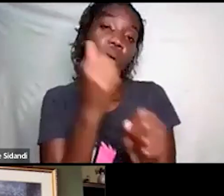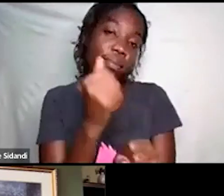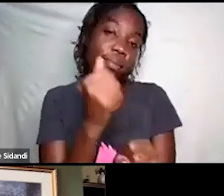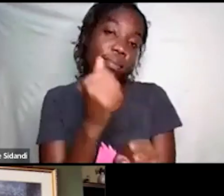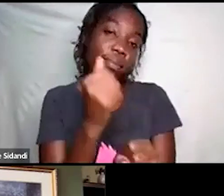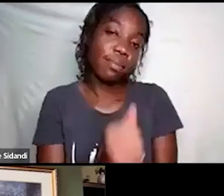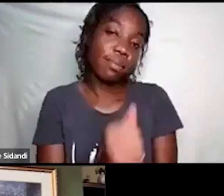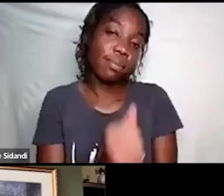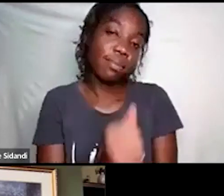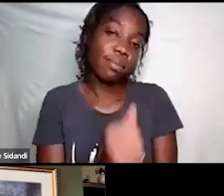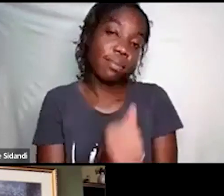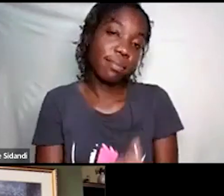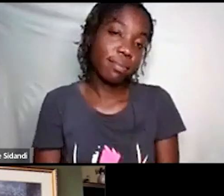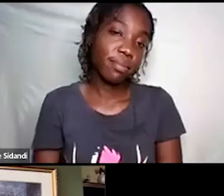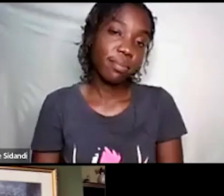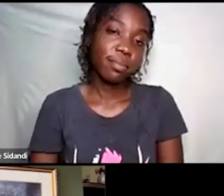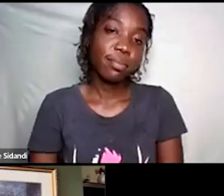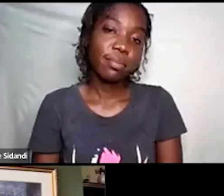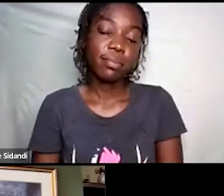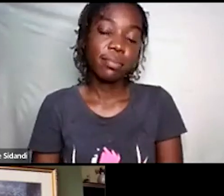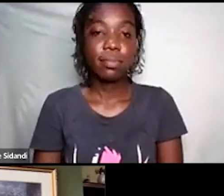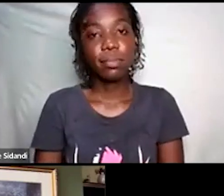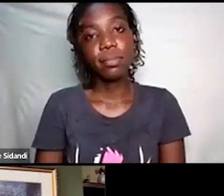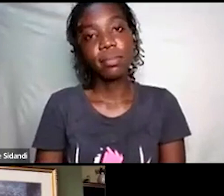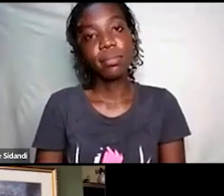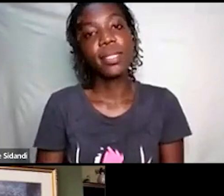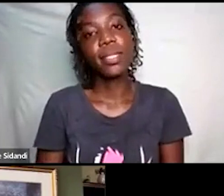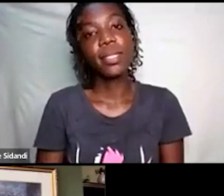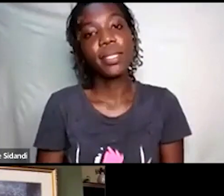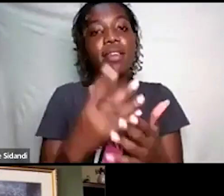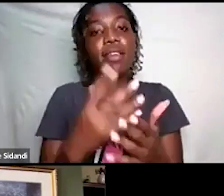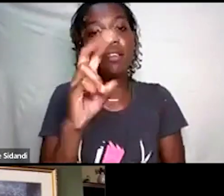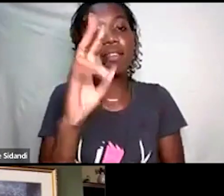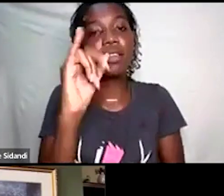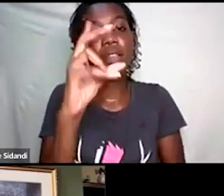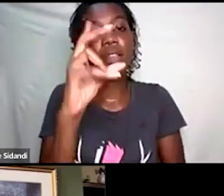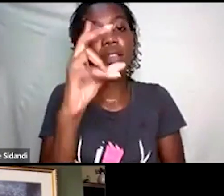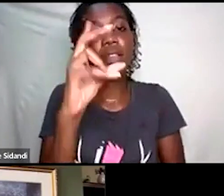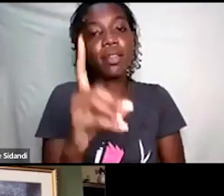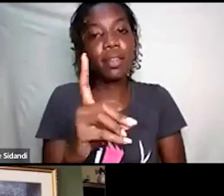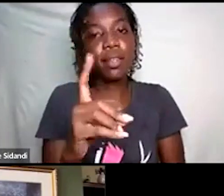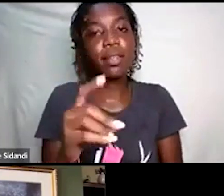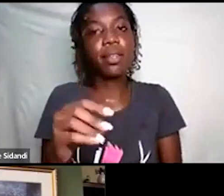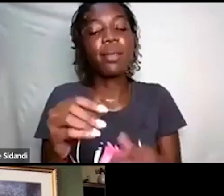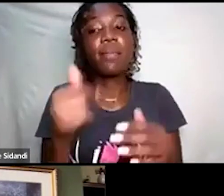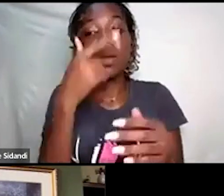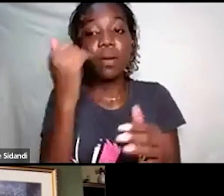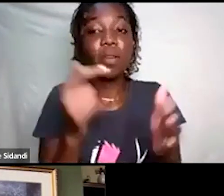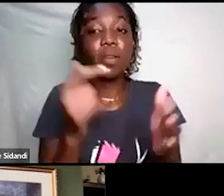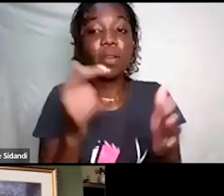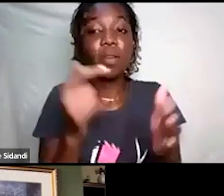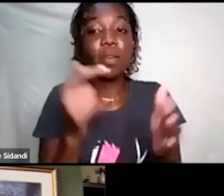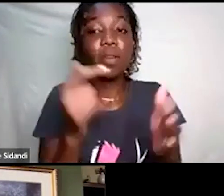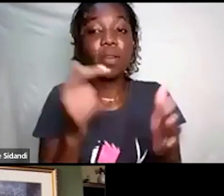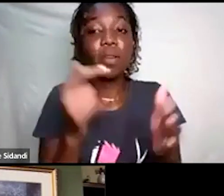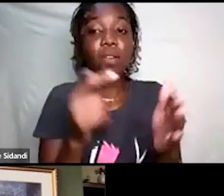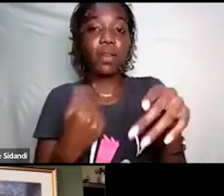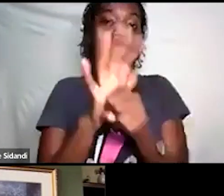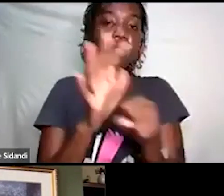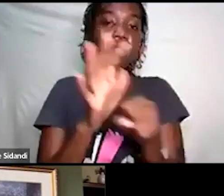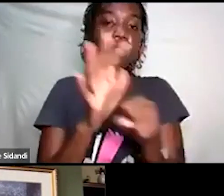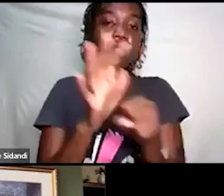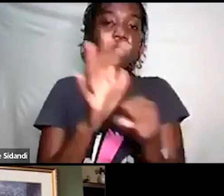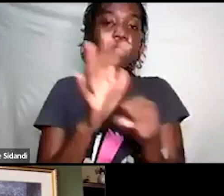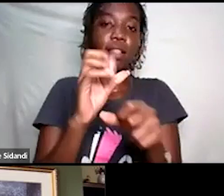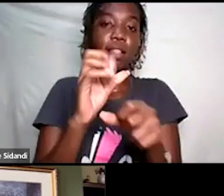Thank you, it's David. better. Yeah. David, thank you very much. In the interest of time, I think we've covered quite a lot about that. I think during Helen's presentation, she